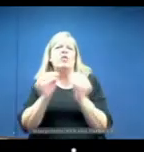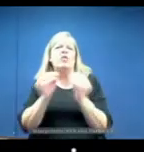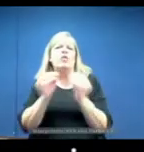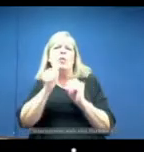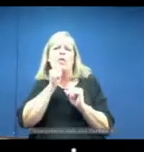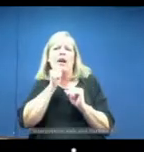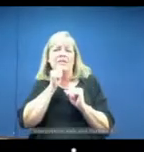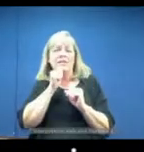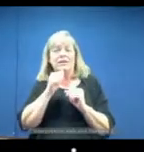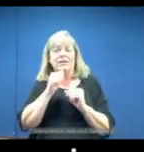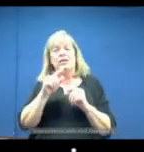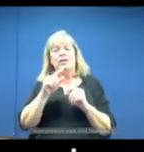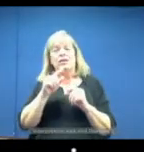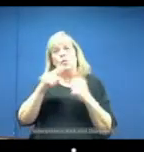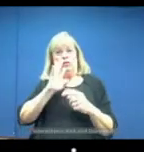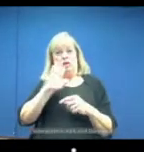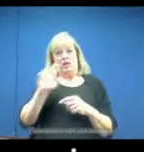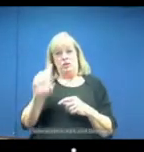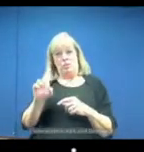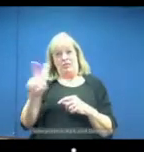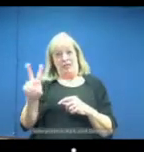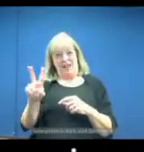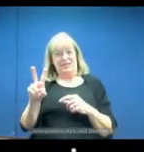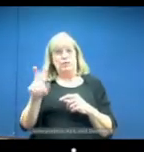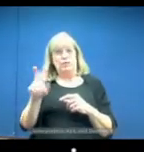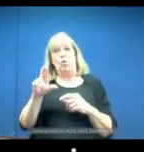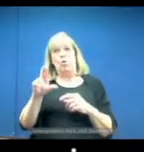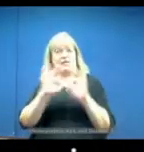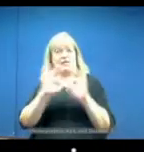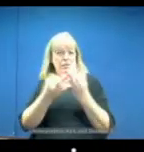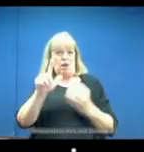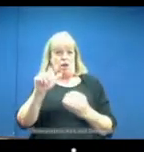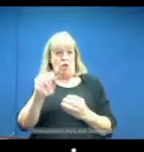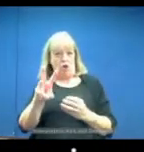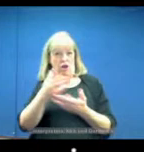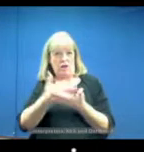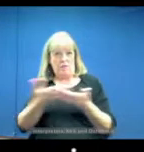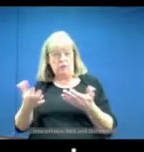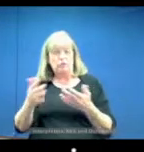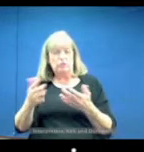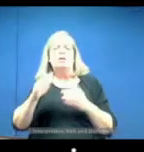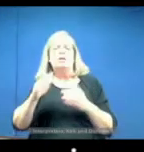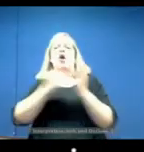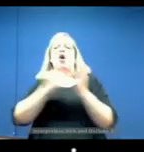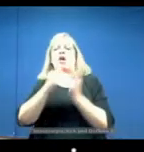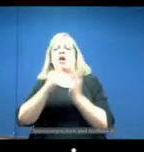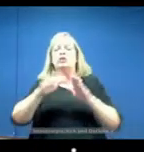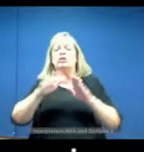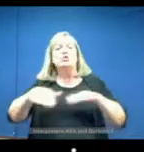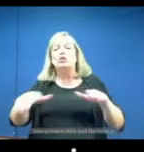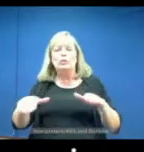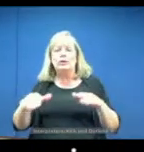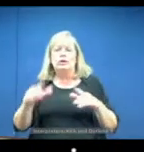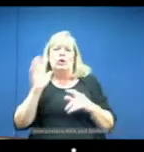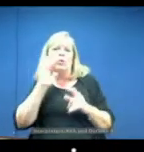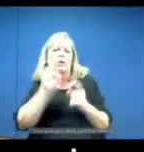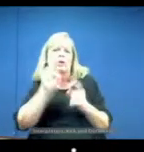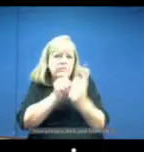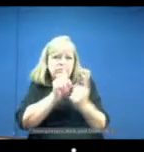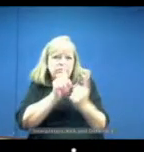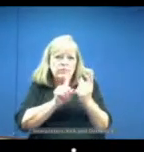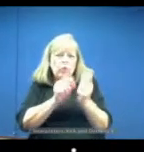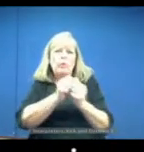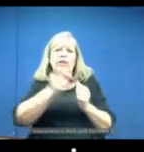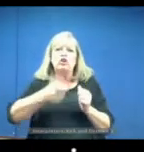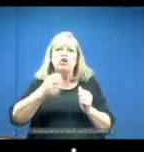certainly in a family law matter, oftentimes the children are interviewed by the judge either alone or by